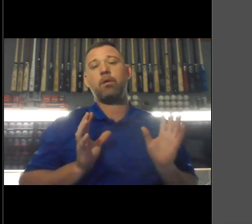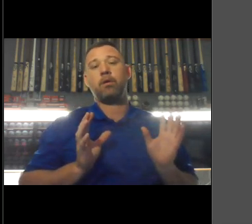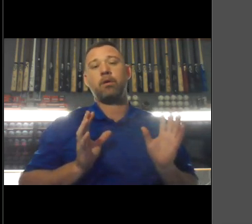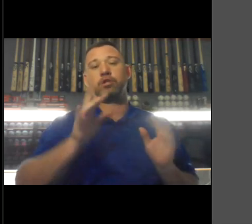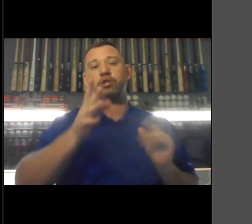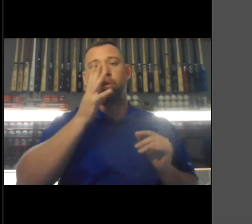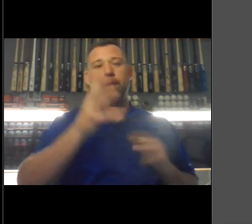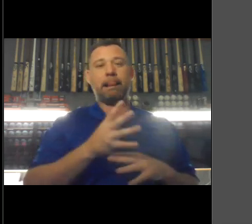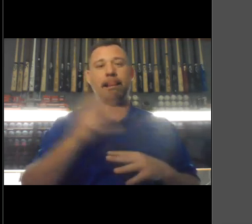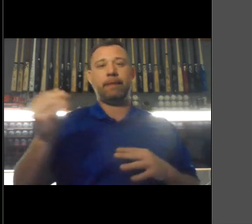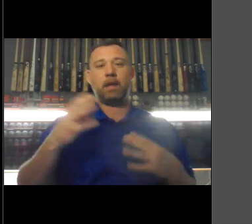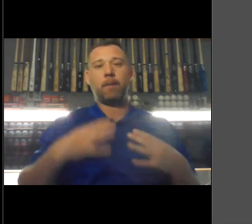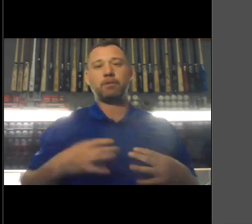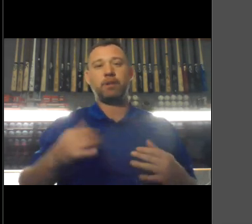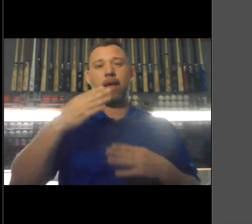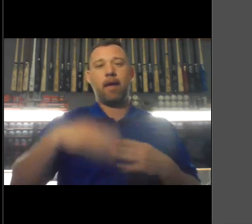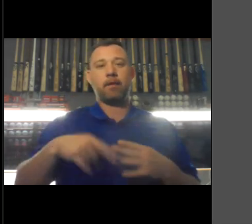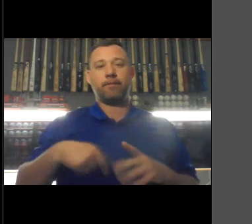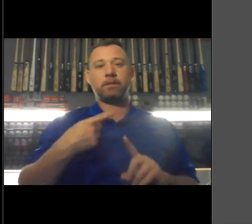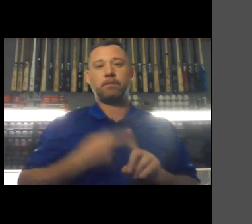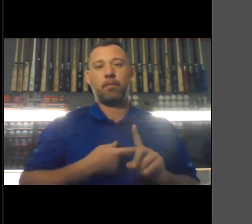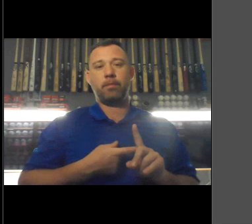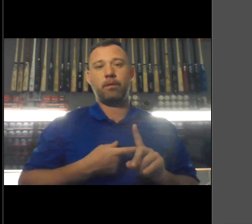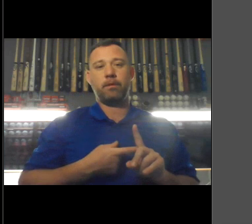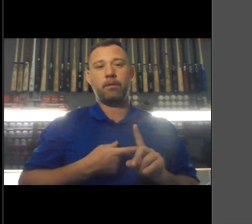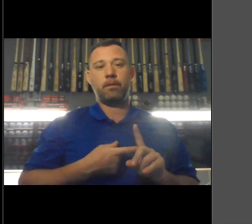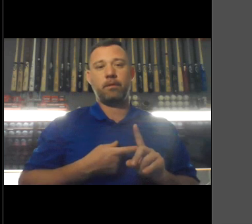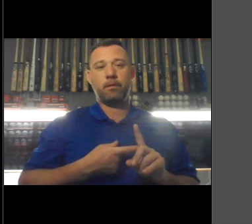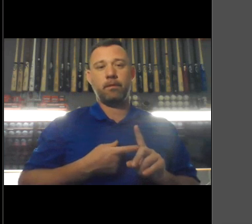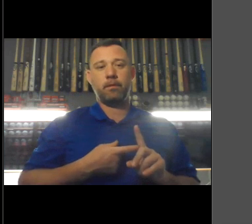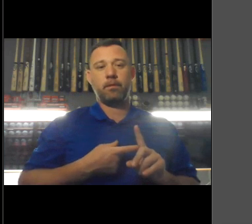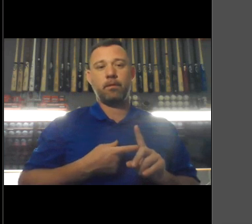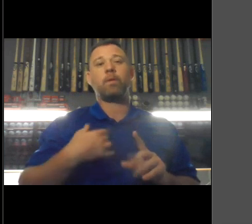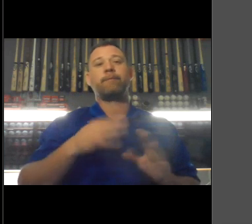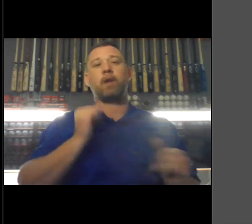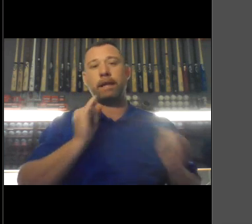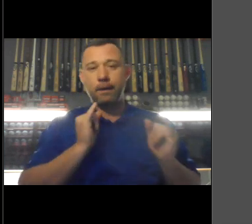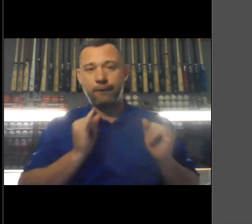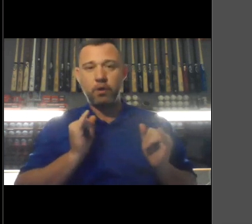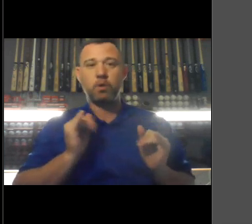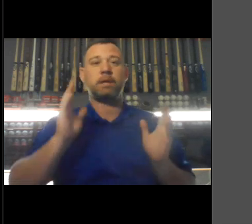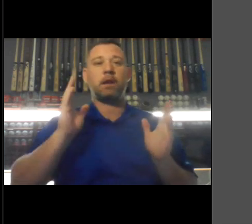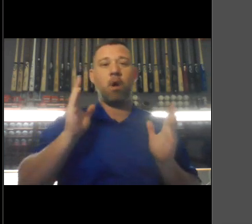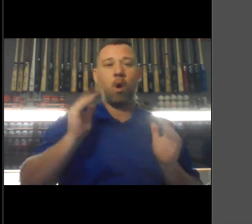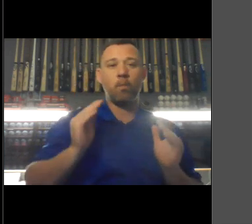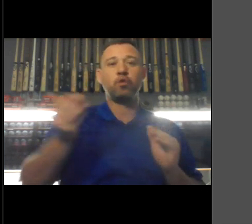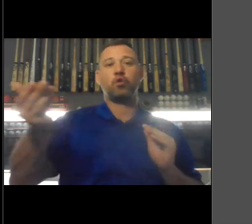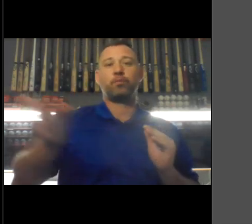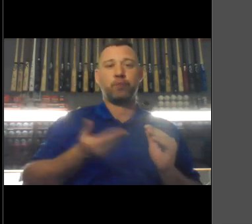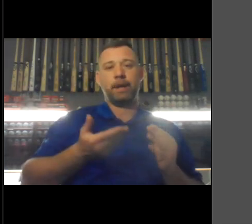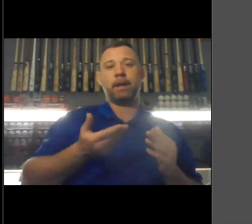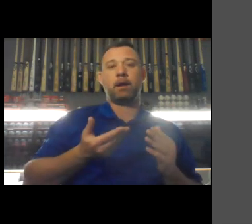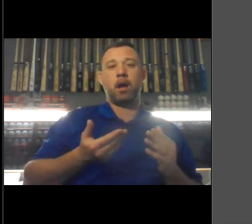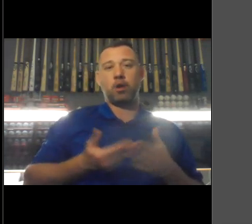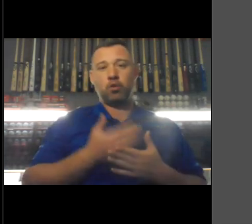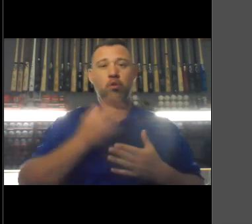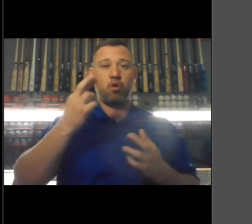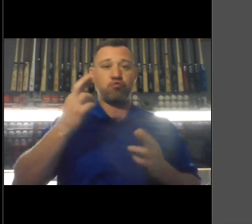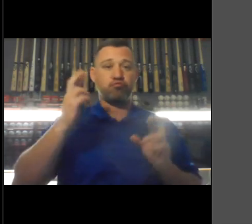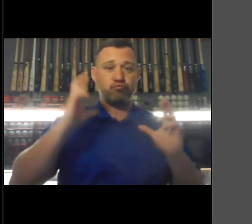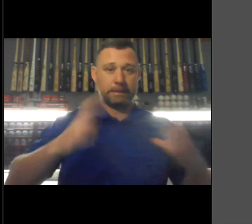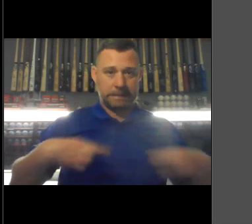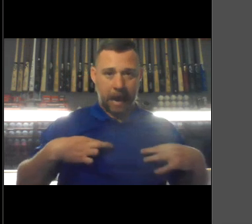leaving the commission at the end of this month. We've done interviews and hope to bring on another retired annuitant very